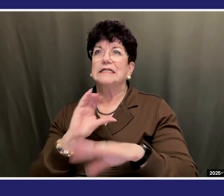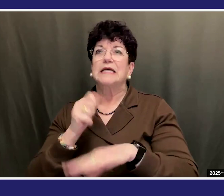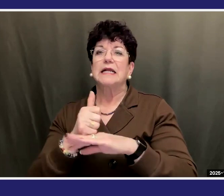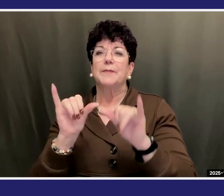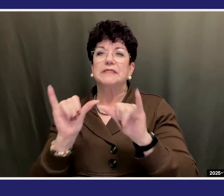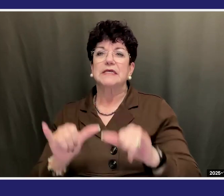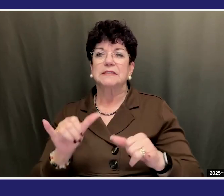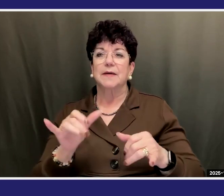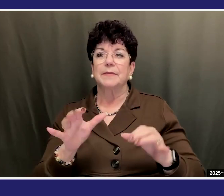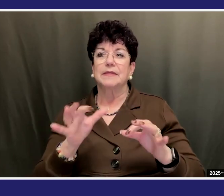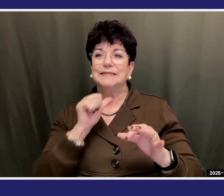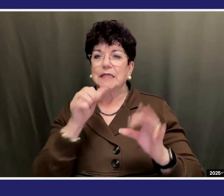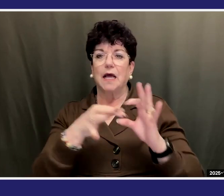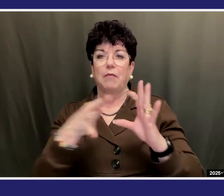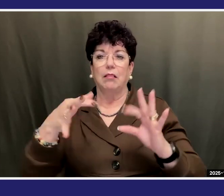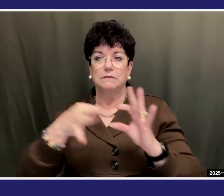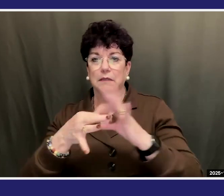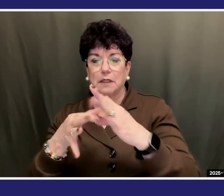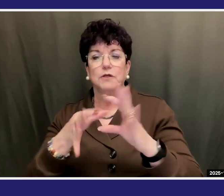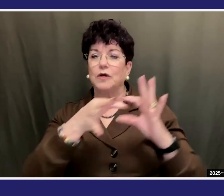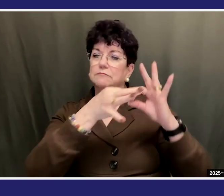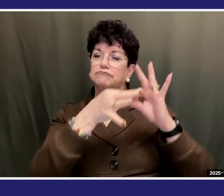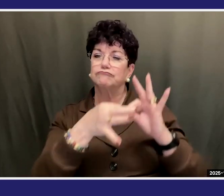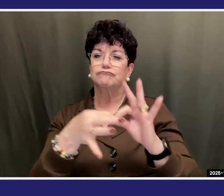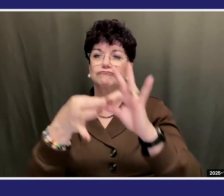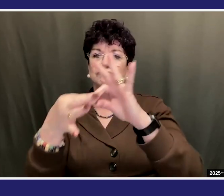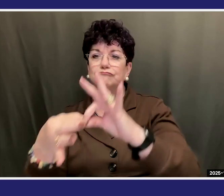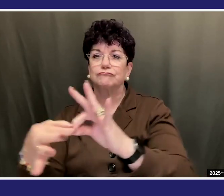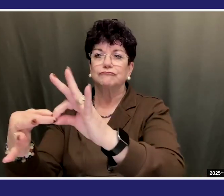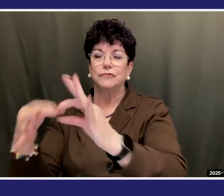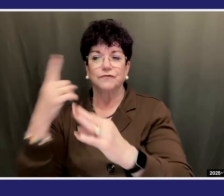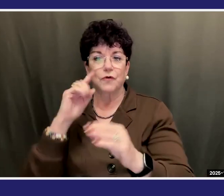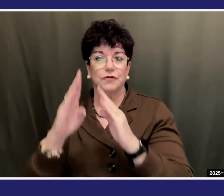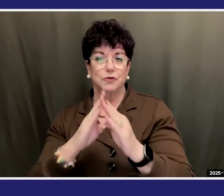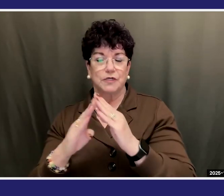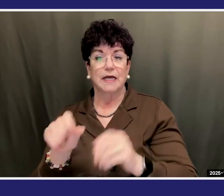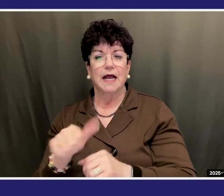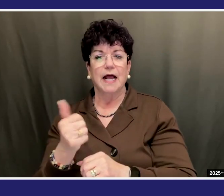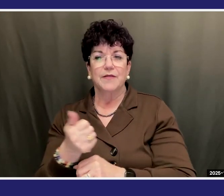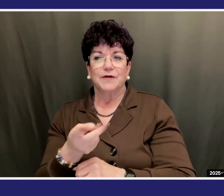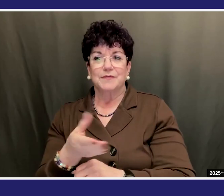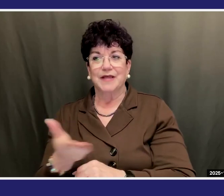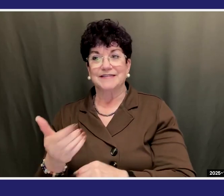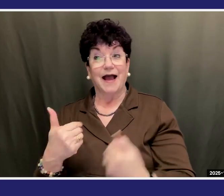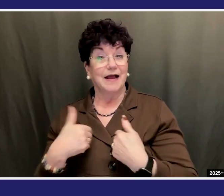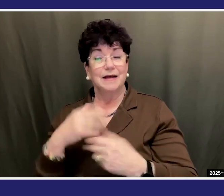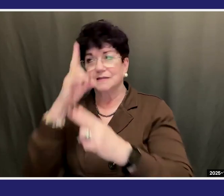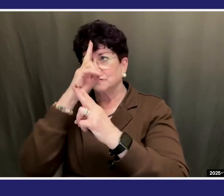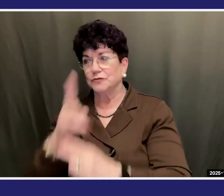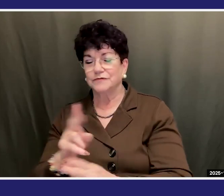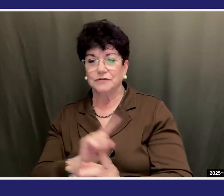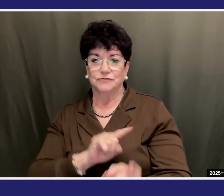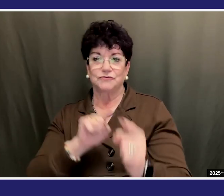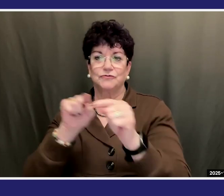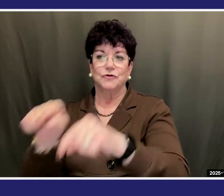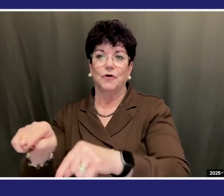system for the community. Another couple of things is I had the privilege of attending